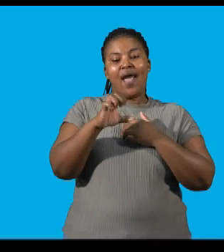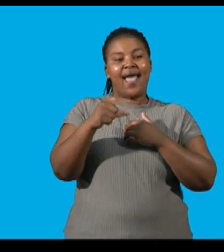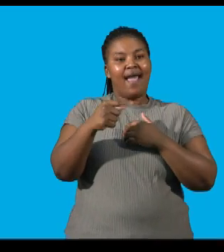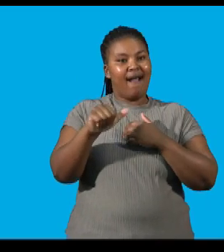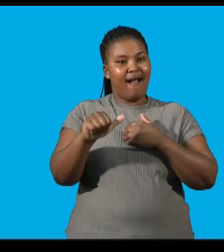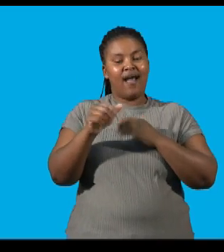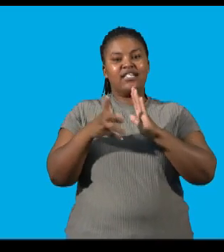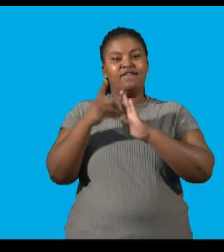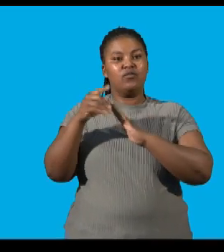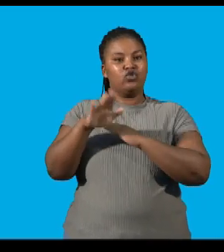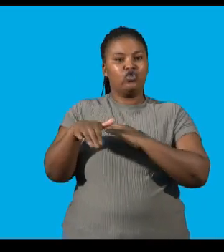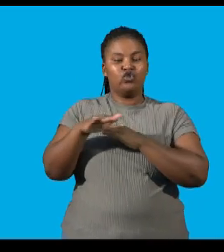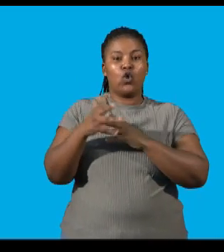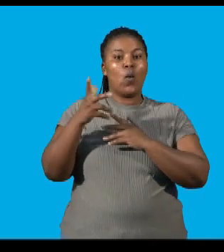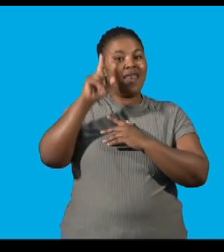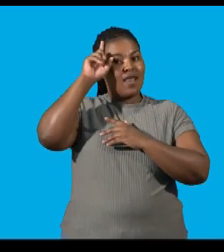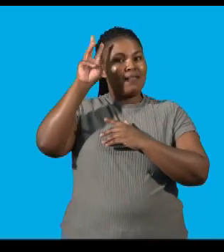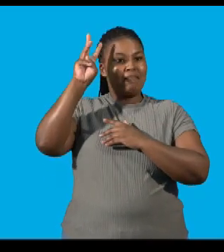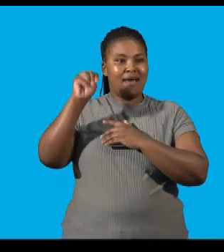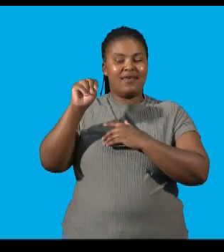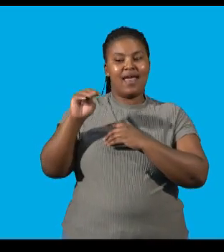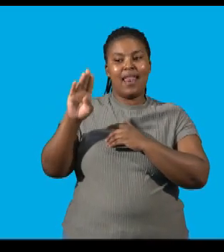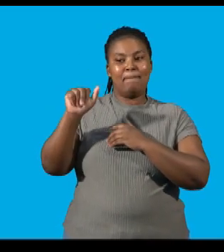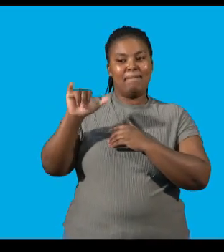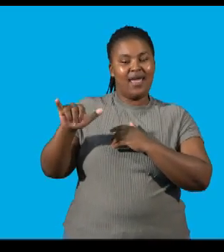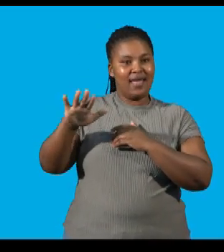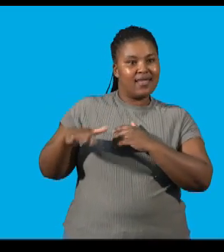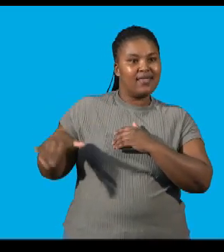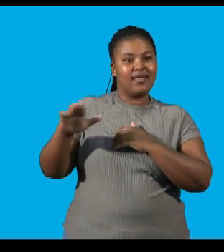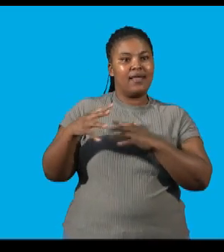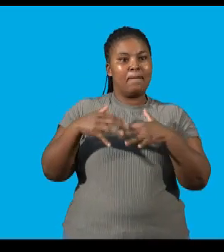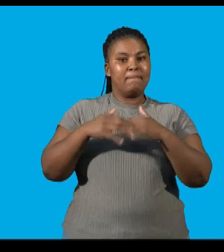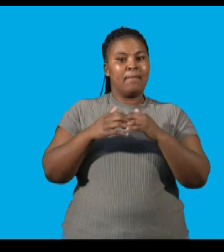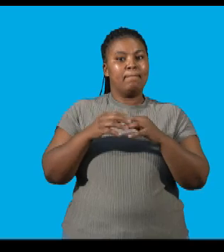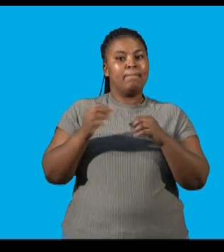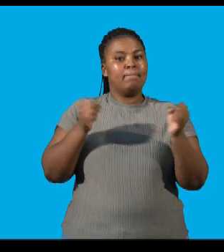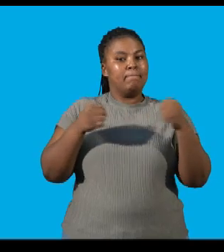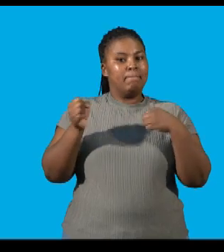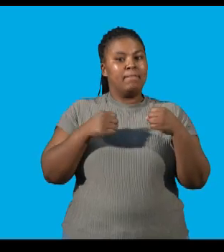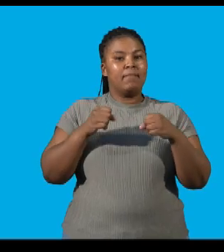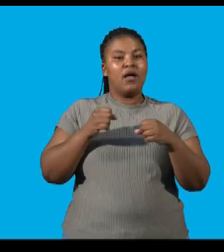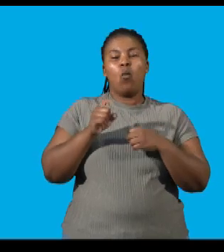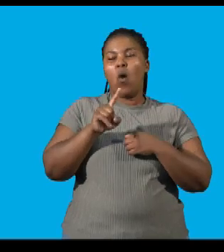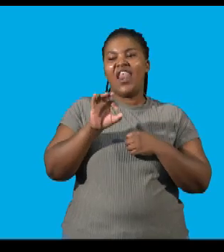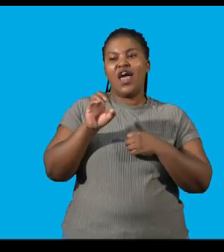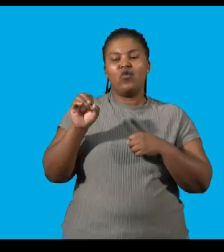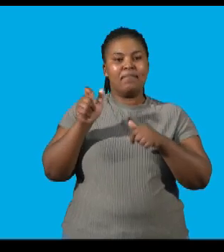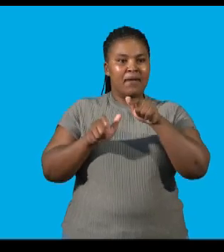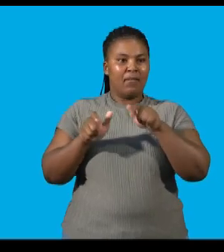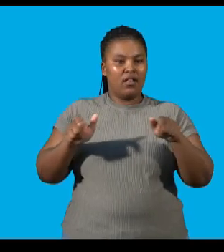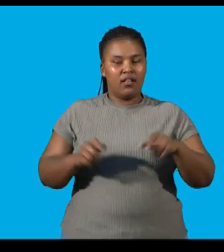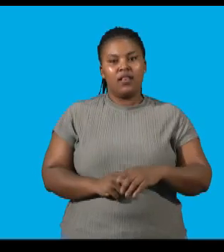Zone, IDZ, in Nelson Mandela Bay. This creates employment for at least 100